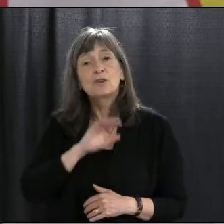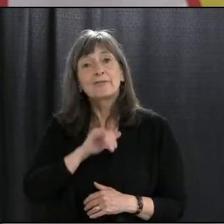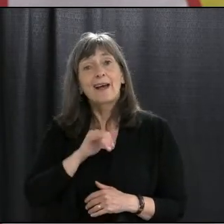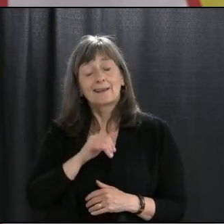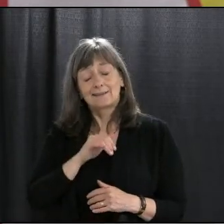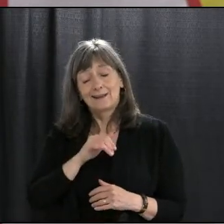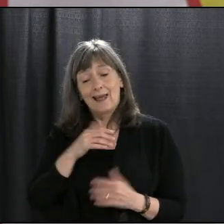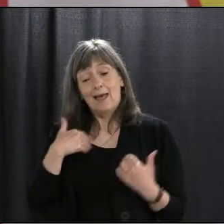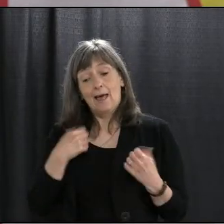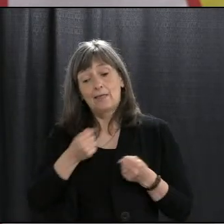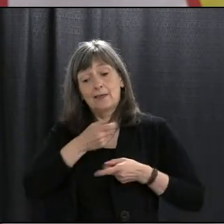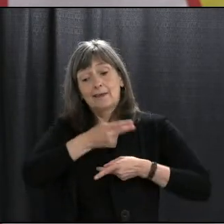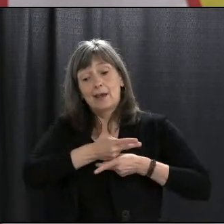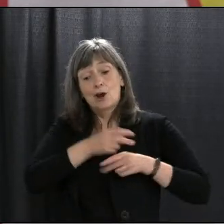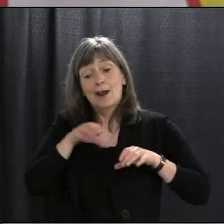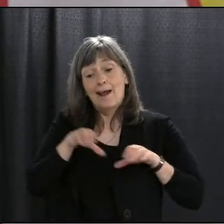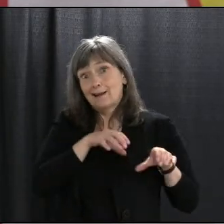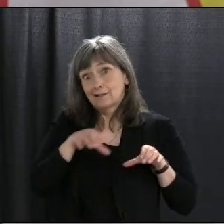please visit